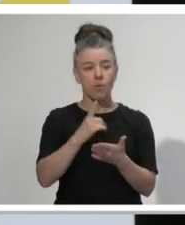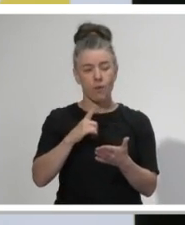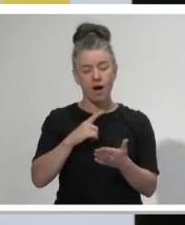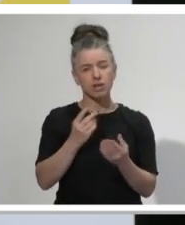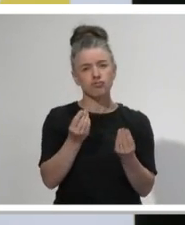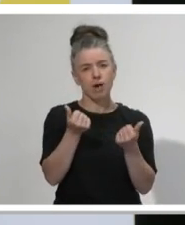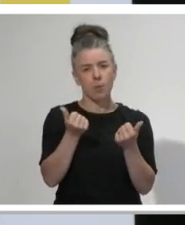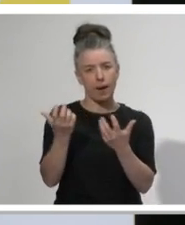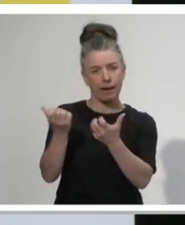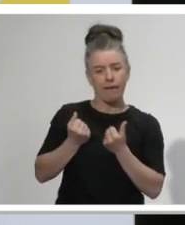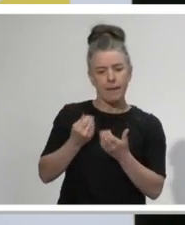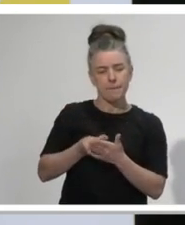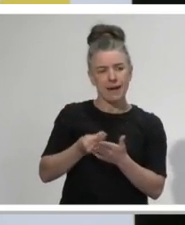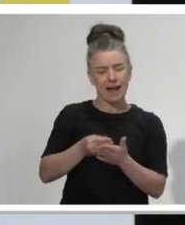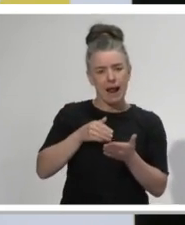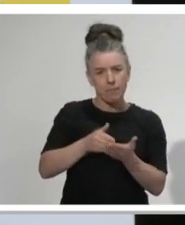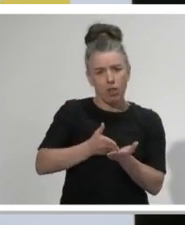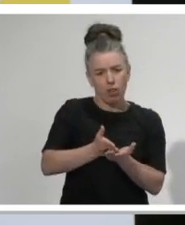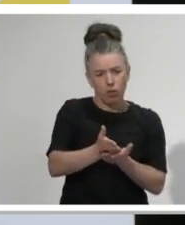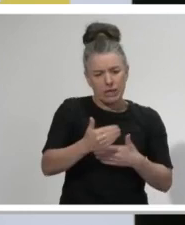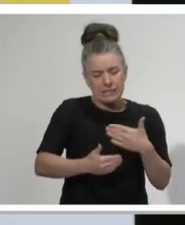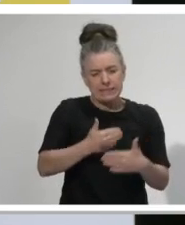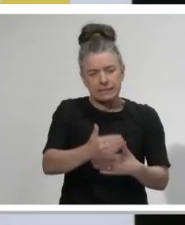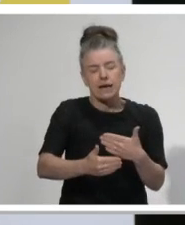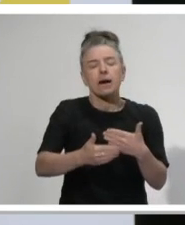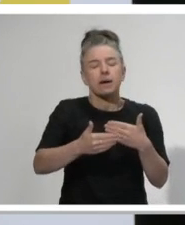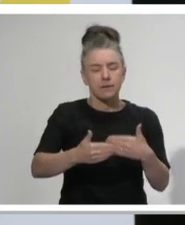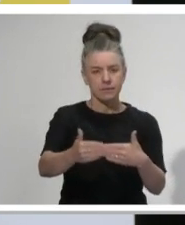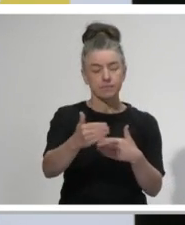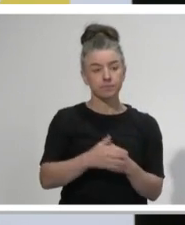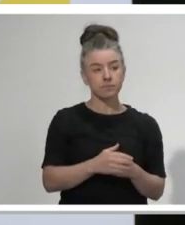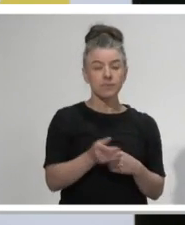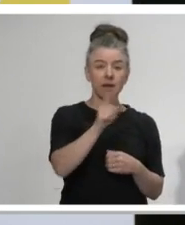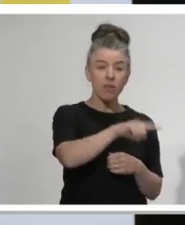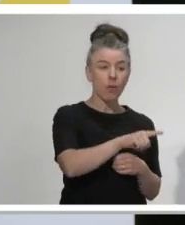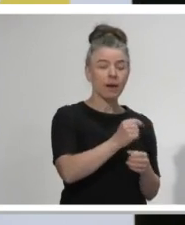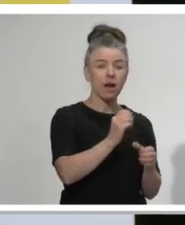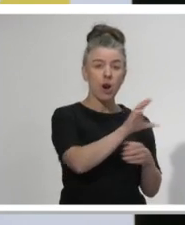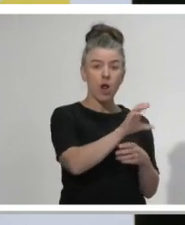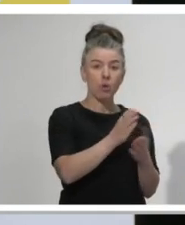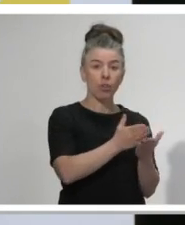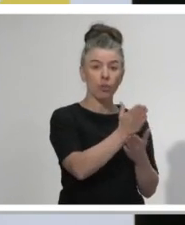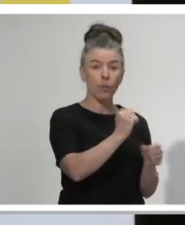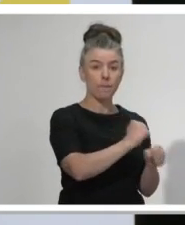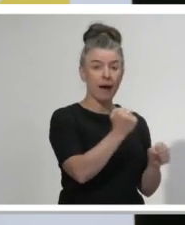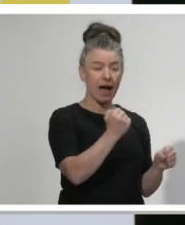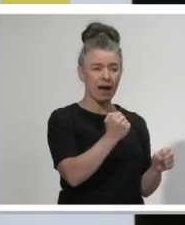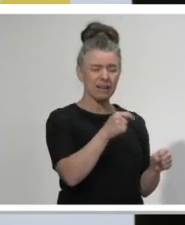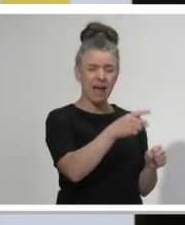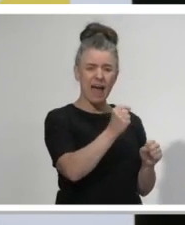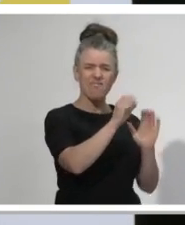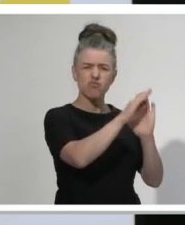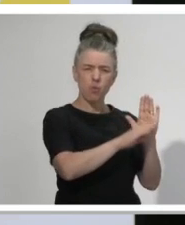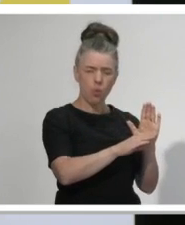to support these businesses through the situation. The Business Finance Guarantee Scheme, we are continuing, as I said, to tweak the criteria of